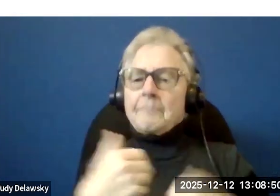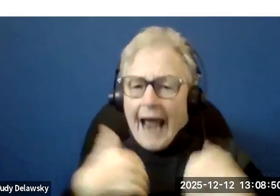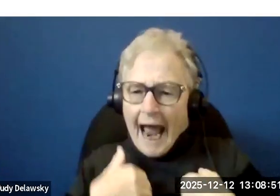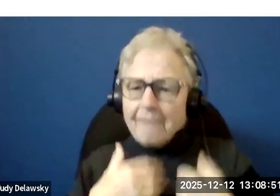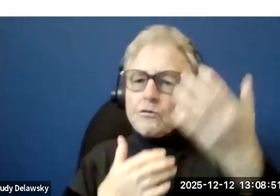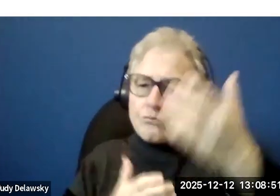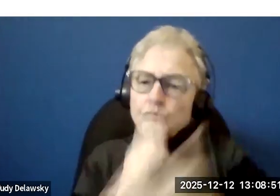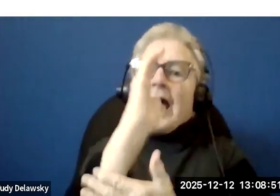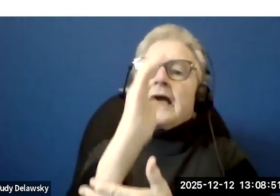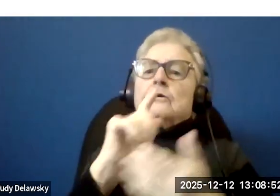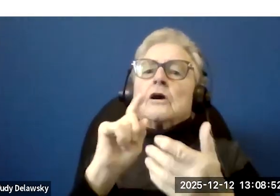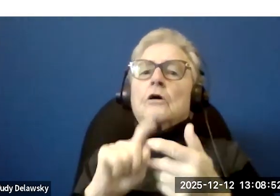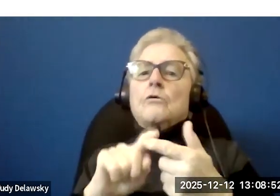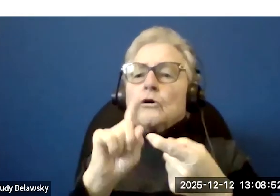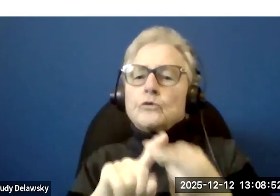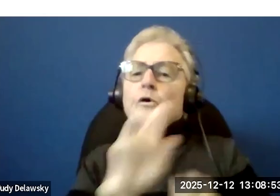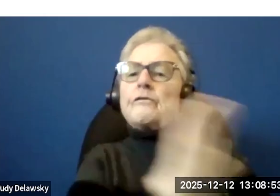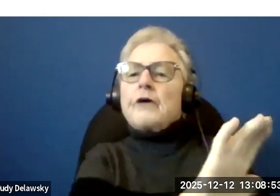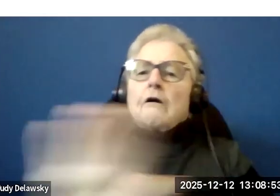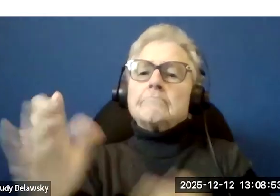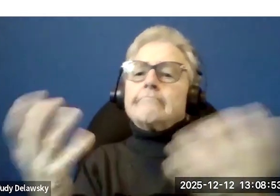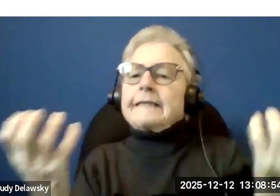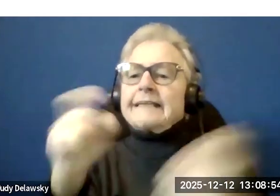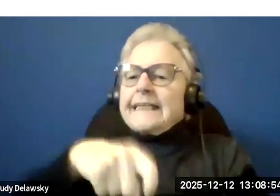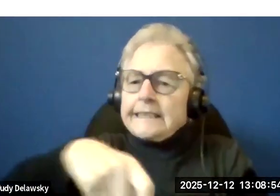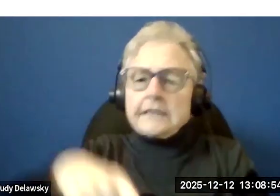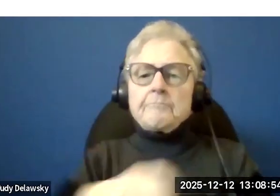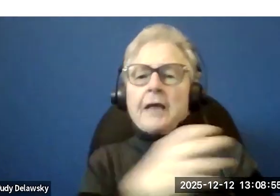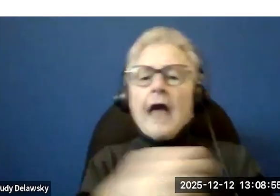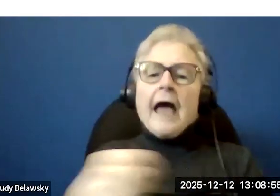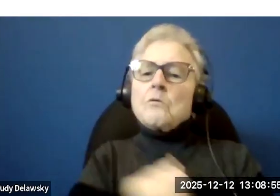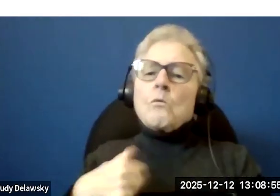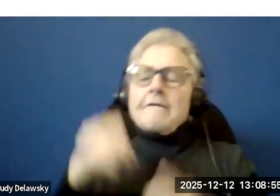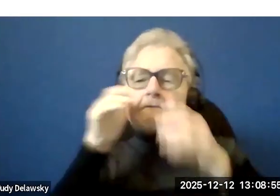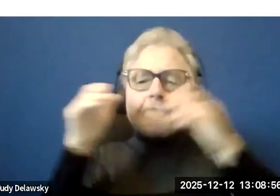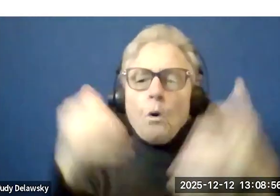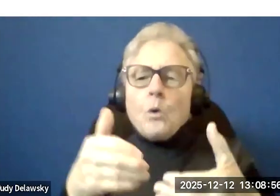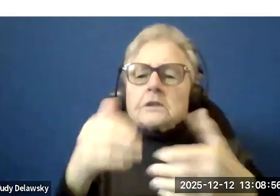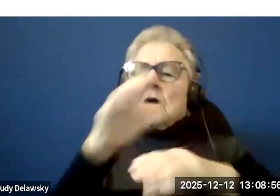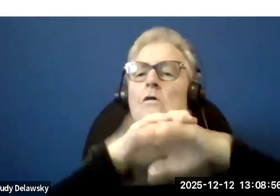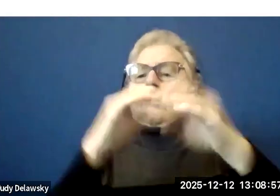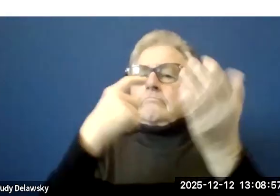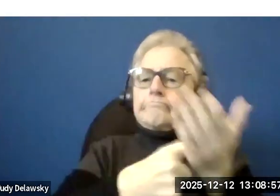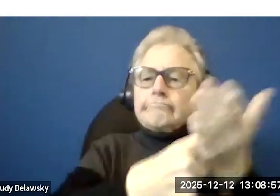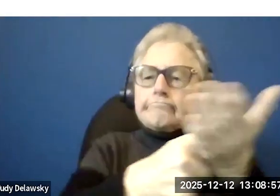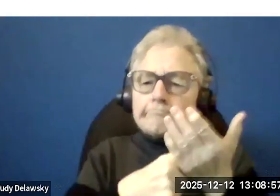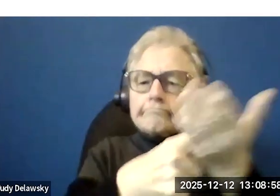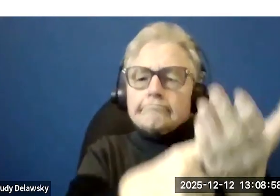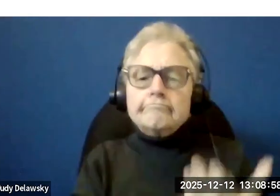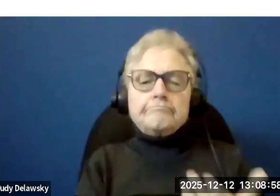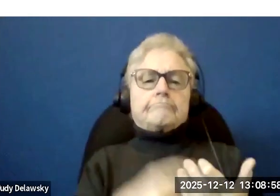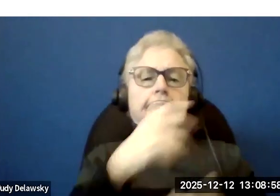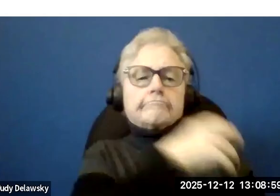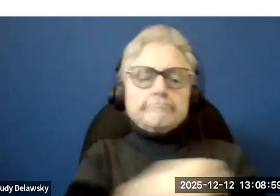and fosters reflection and growth. Our research approach will also focus on collaboration, co-creation, and